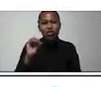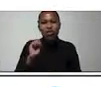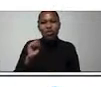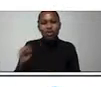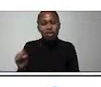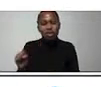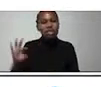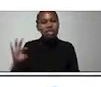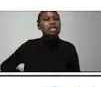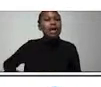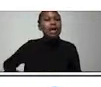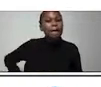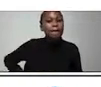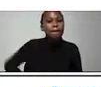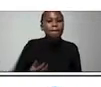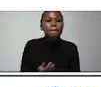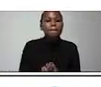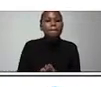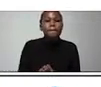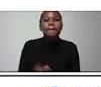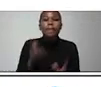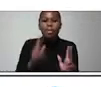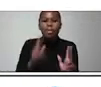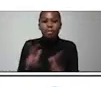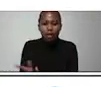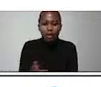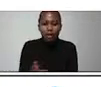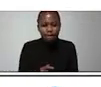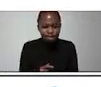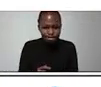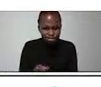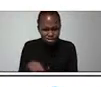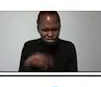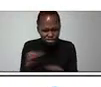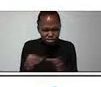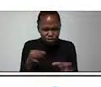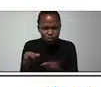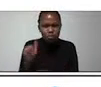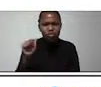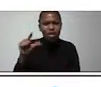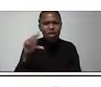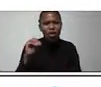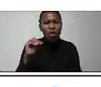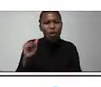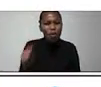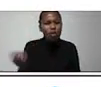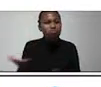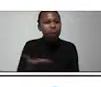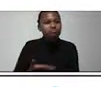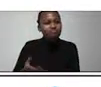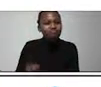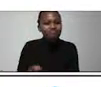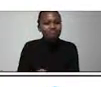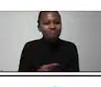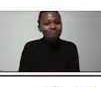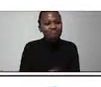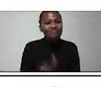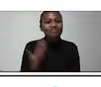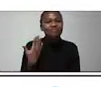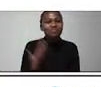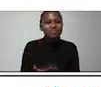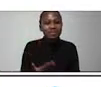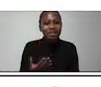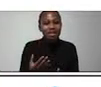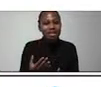farm level. And again, you know, emphasizing the fact that AGOA discussions, they should actually be contextualized within the current